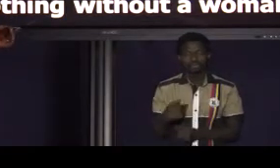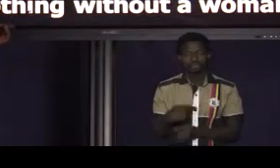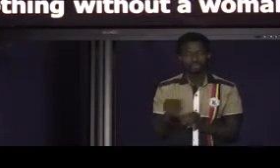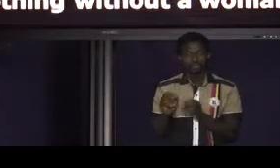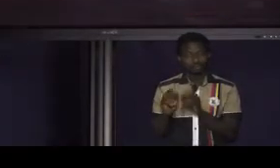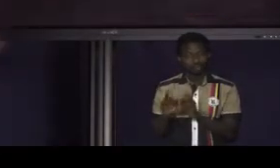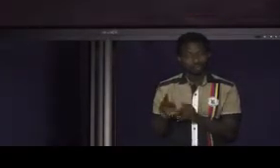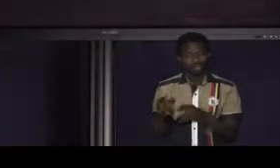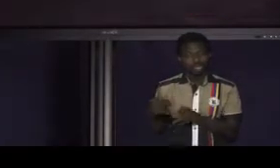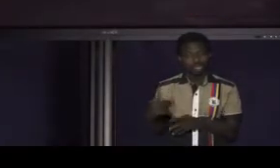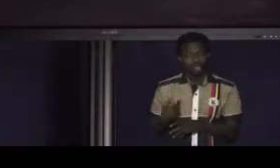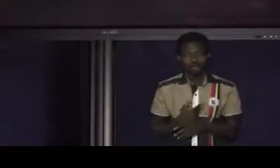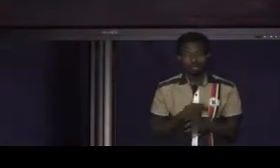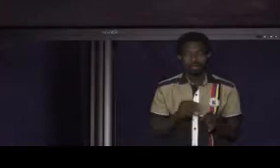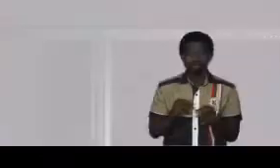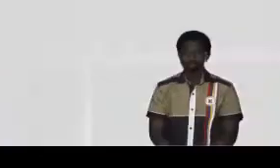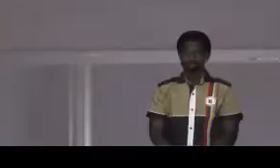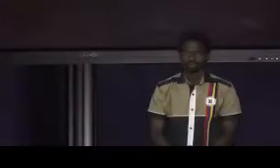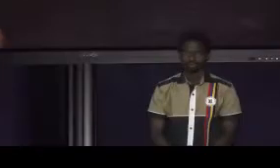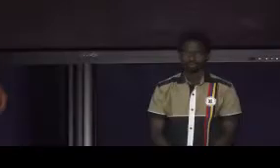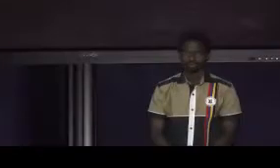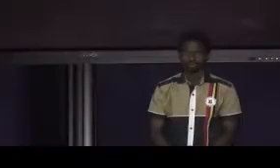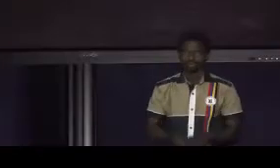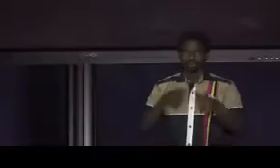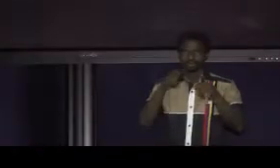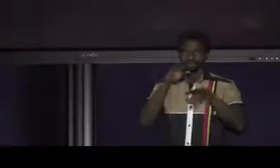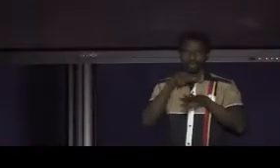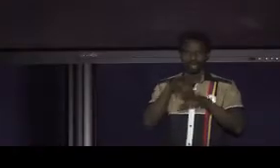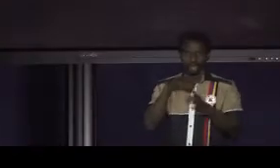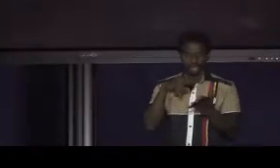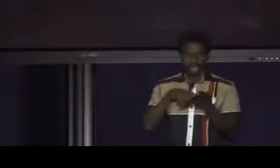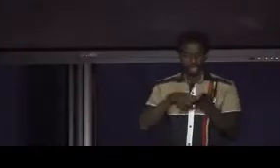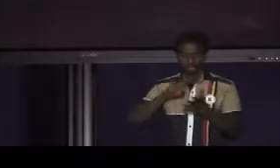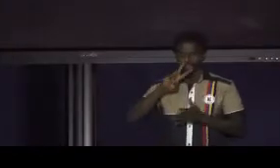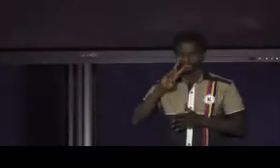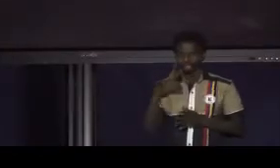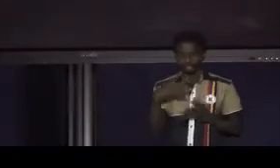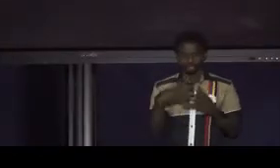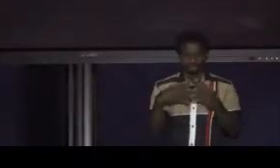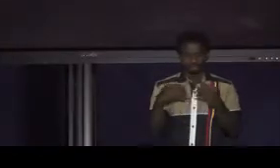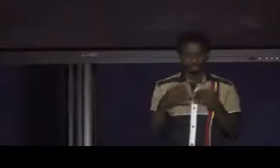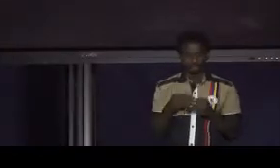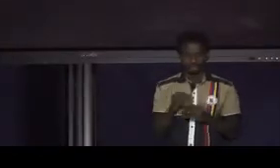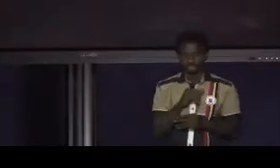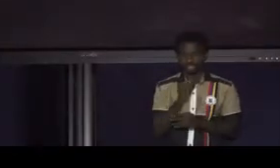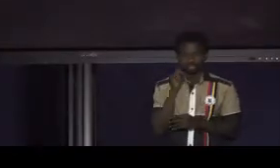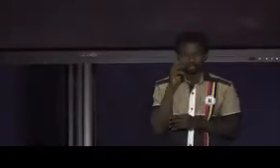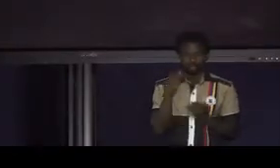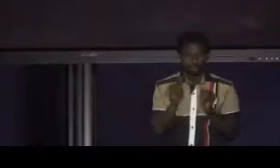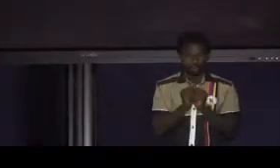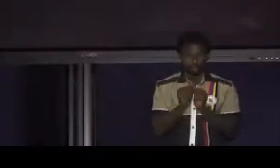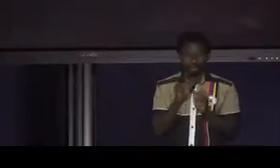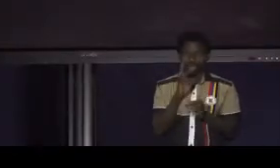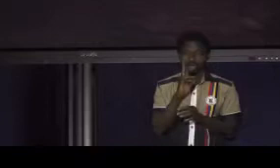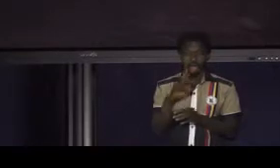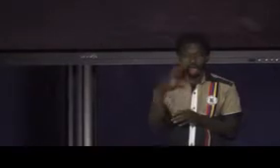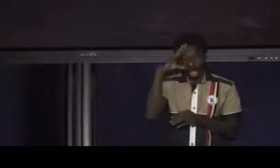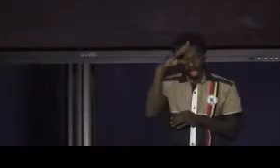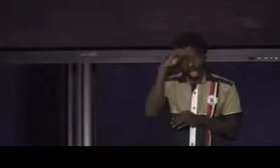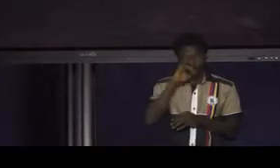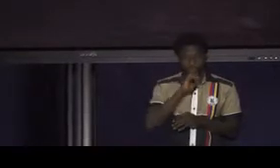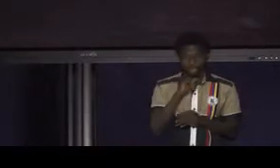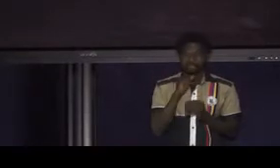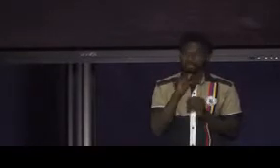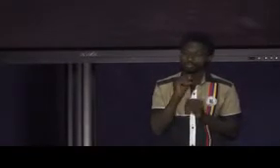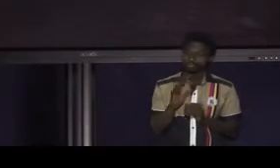Okay, let's move on. Look at the second sentence. A woman without a man is